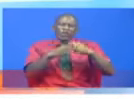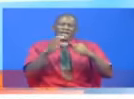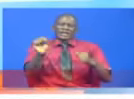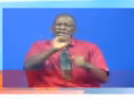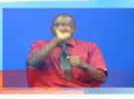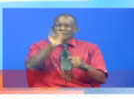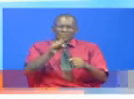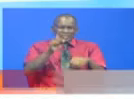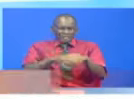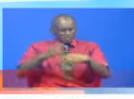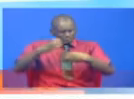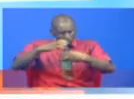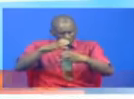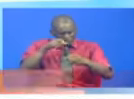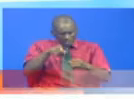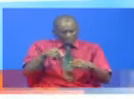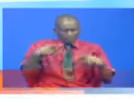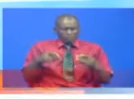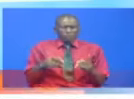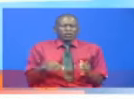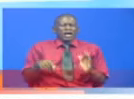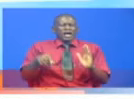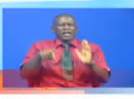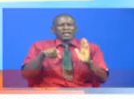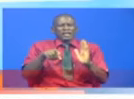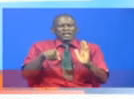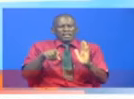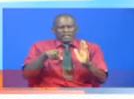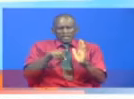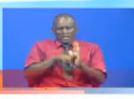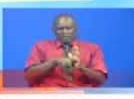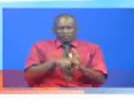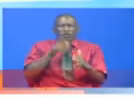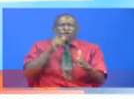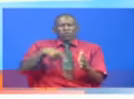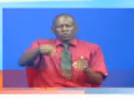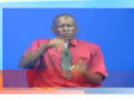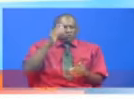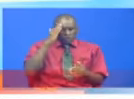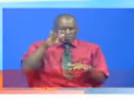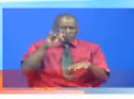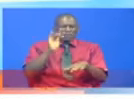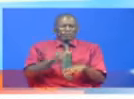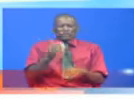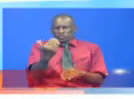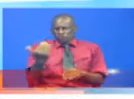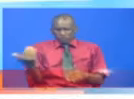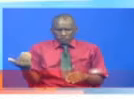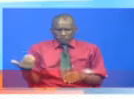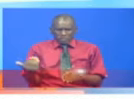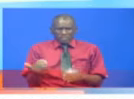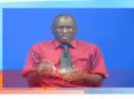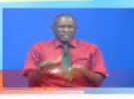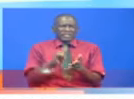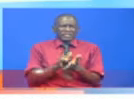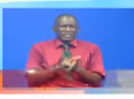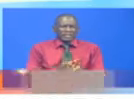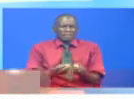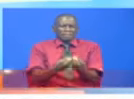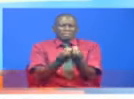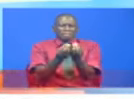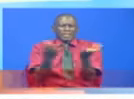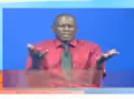testing tend to be negative. What is known about infection in children is that a large